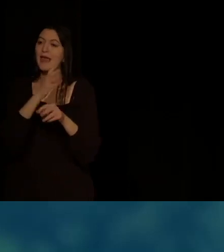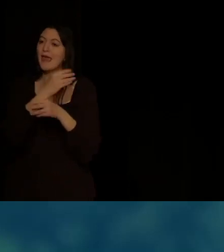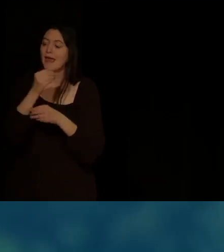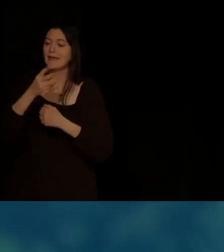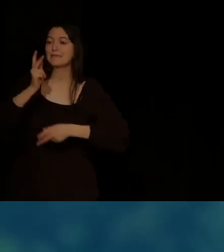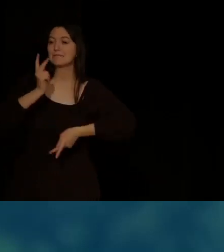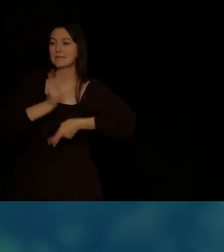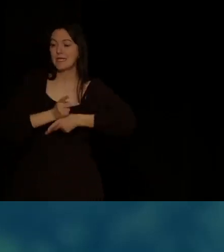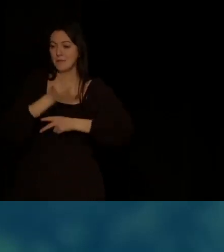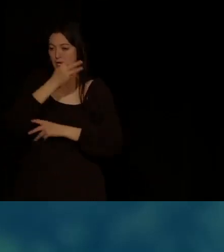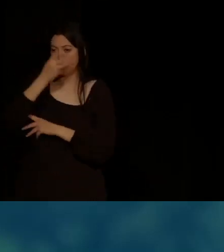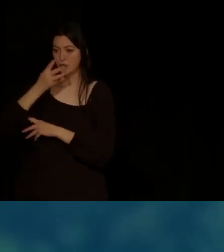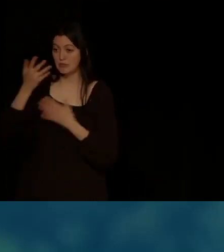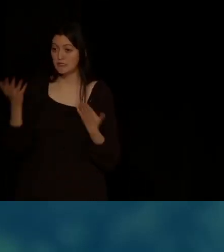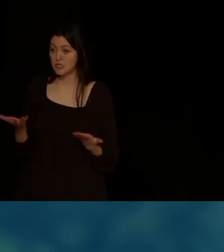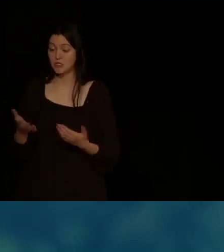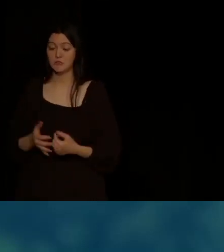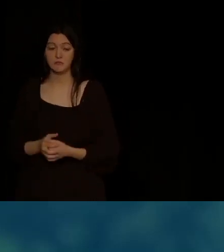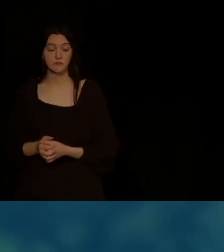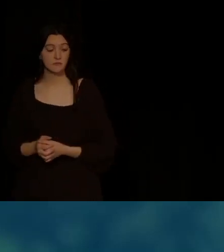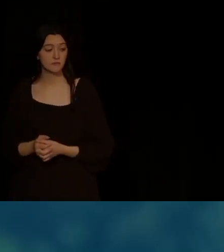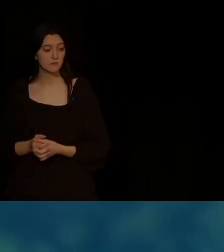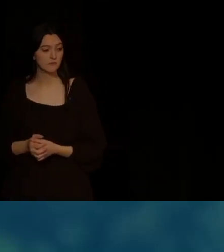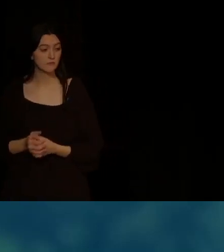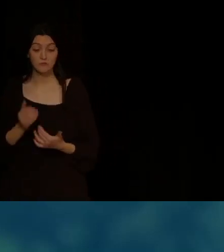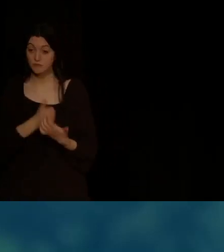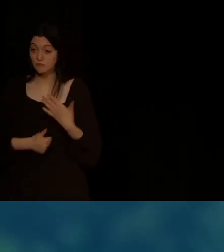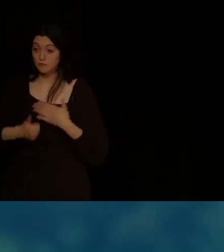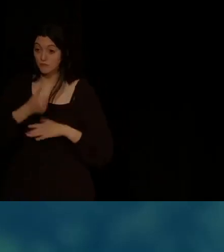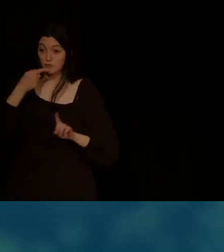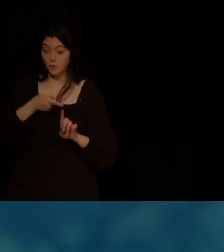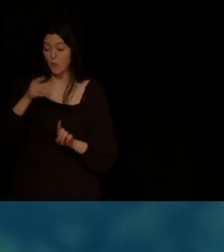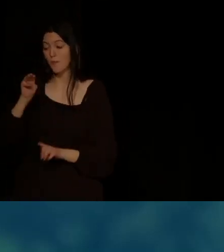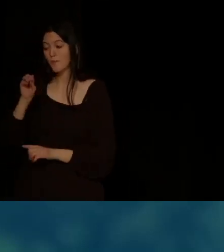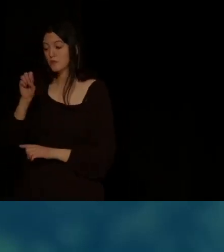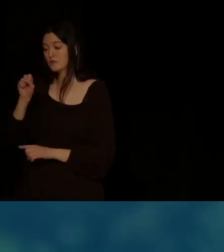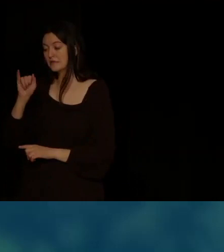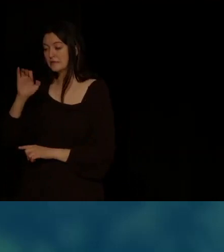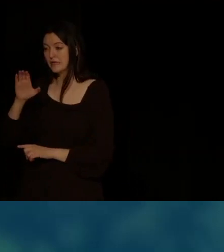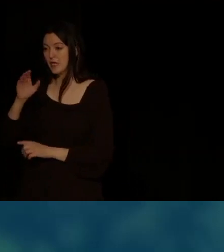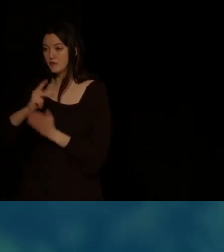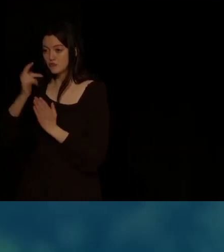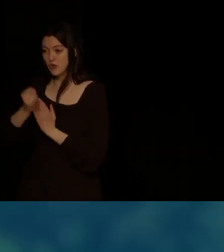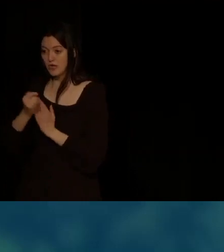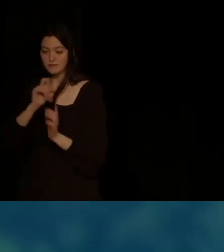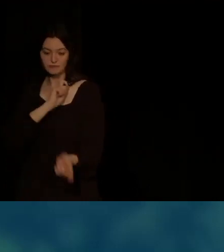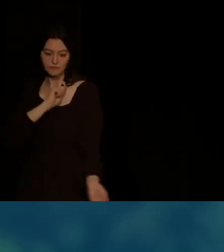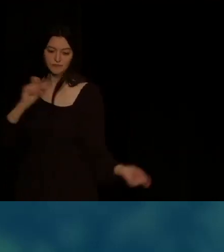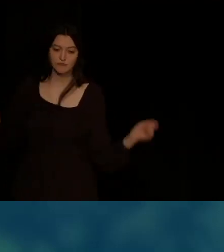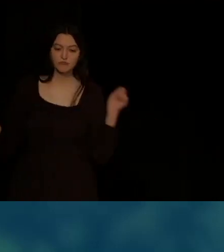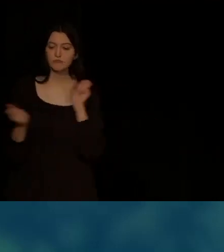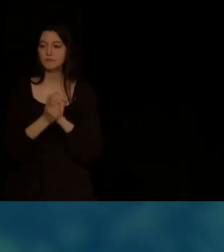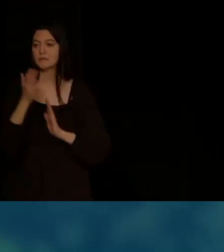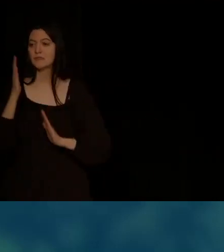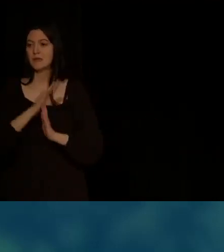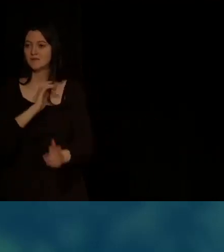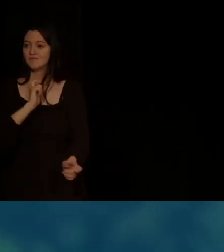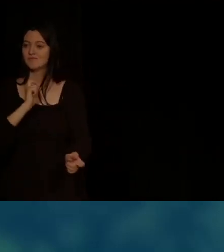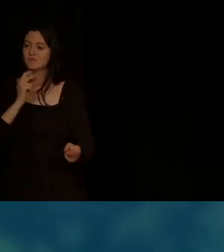retain immigrants here. A primary goal of the Mosaic Project is to transform St. Louis into one of the fastest growing